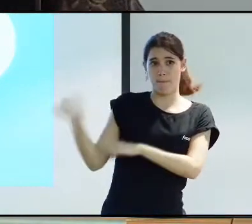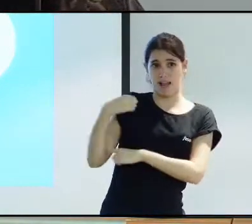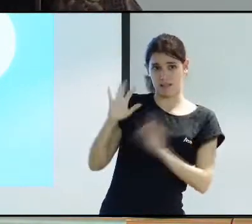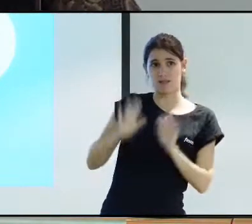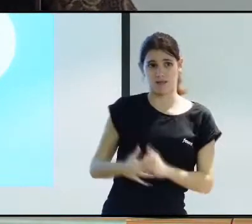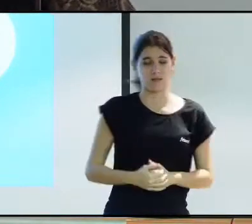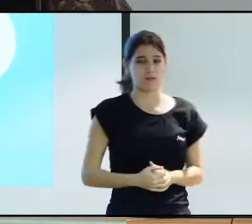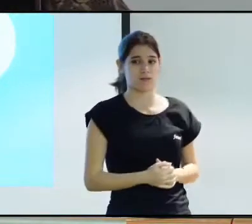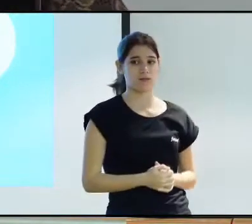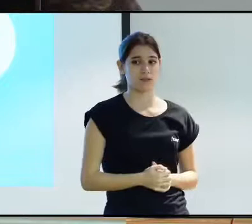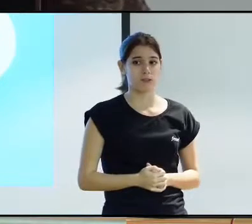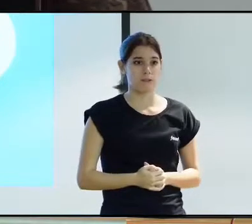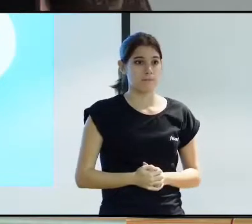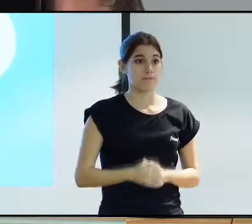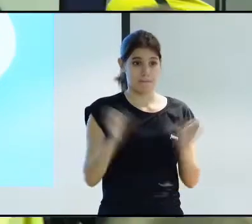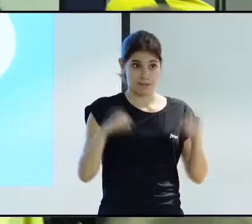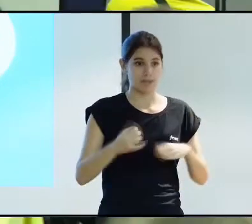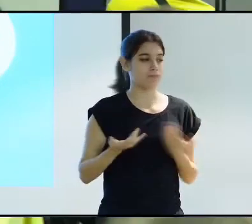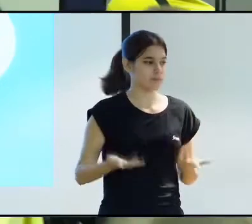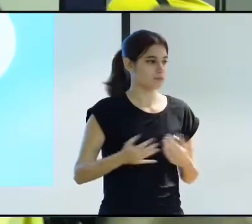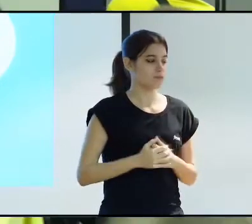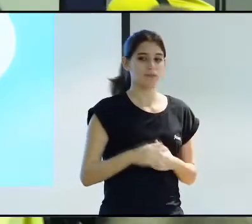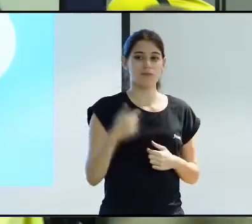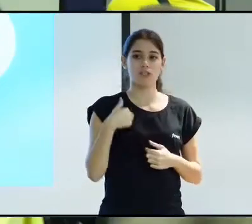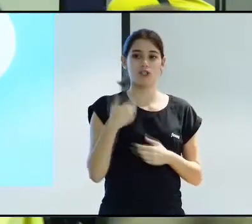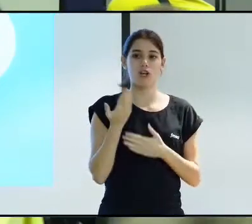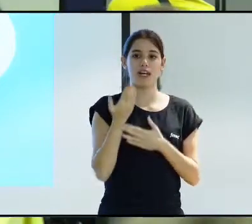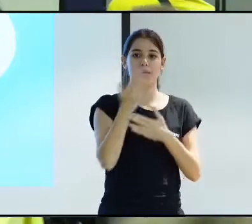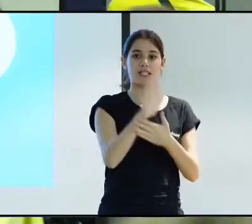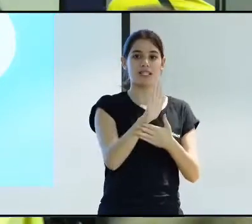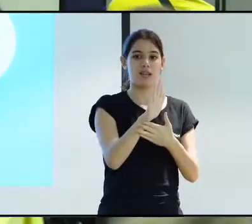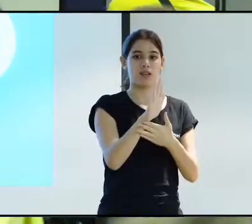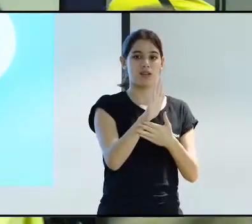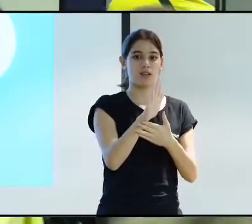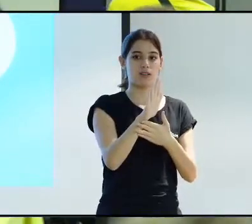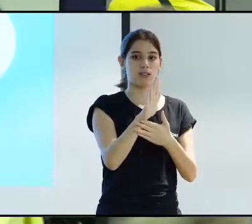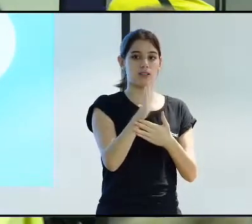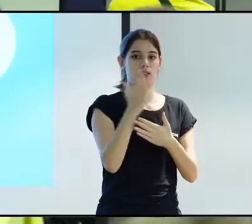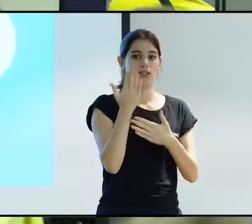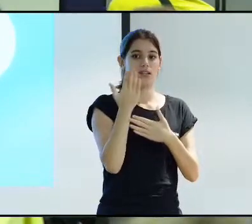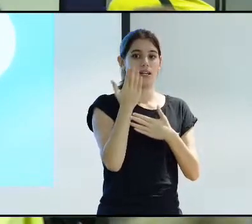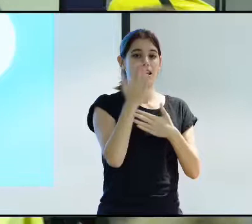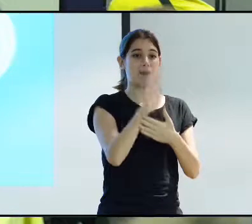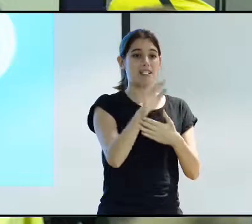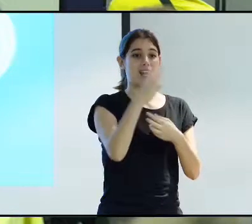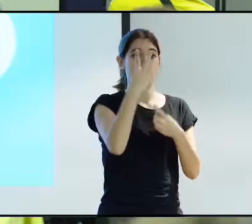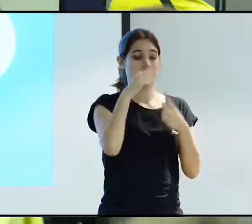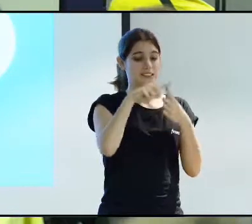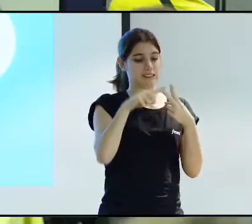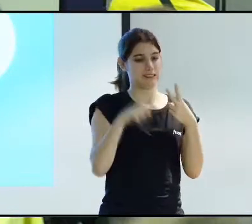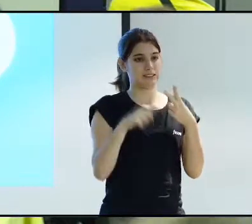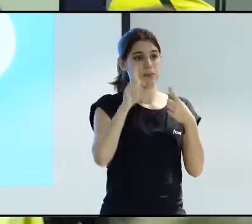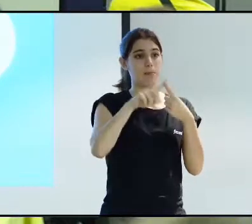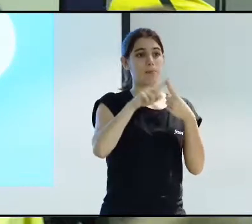I think that what Laura is going to say after my own intervention is going to be much more interesting than what I have to say. I'm going to